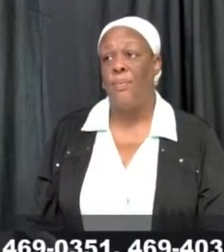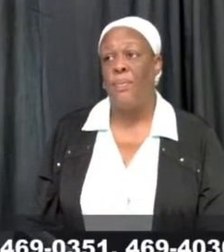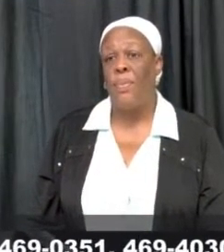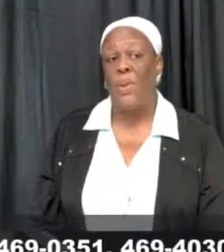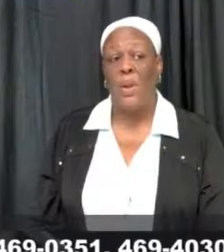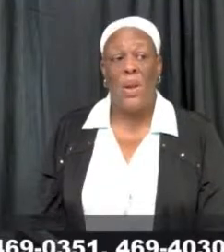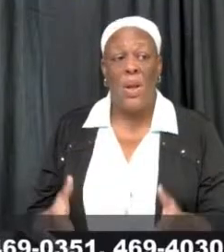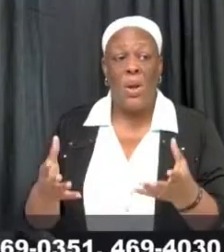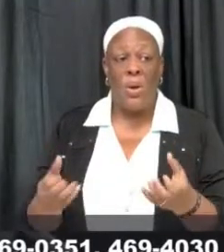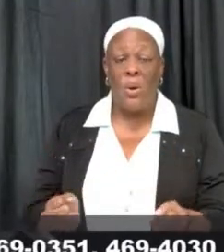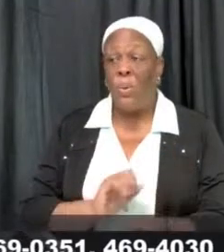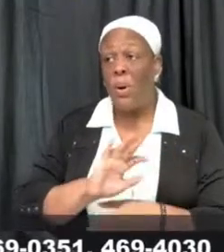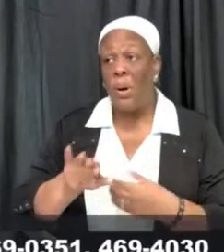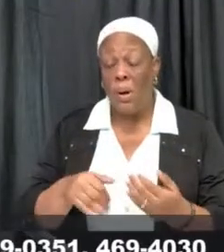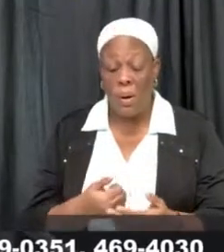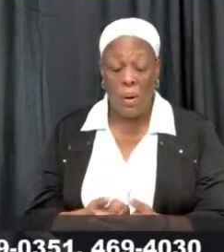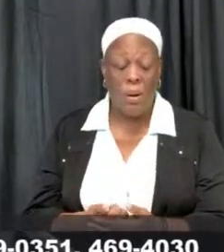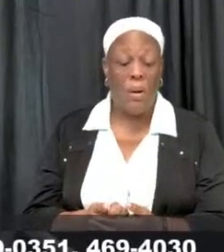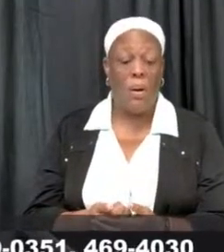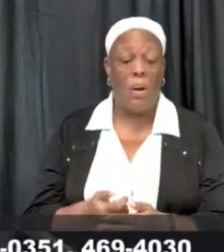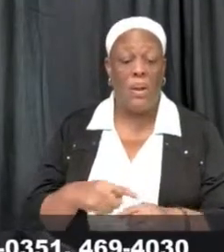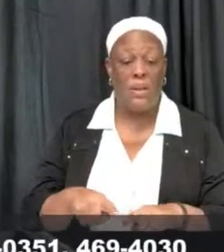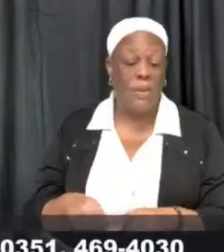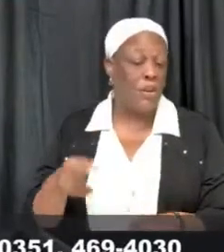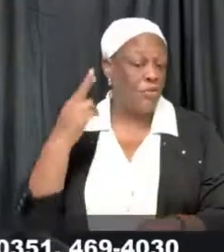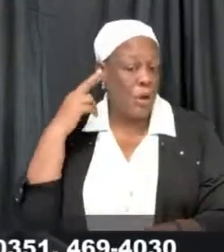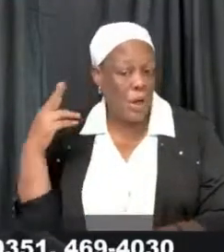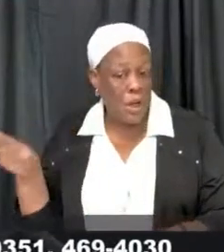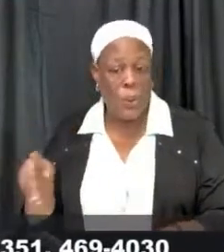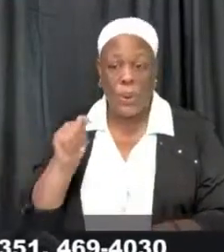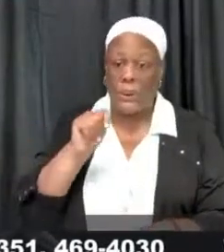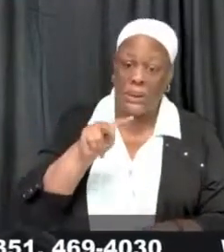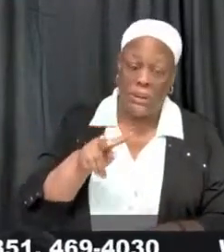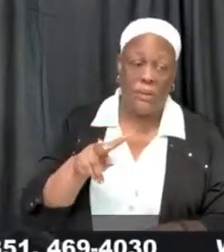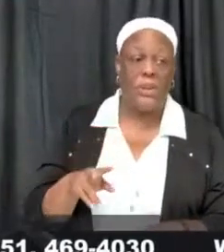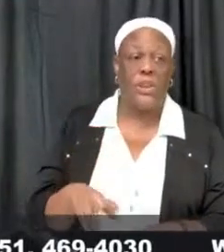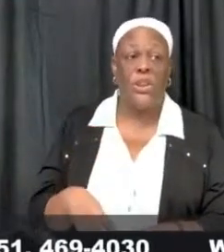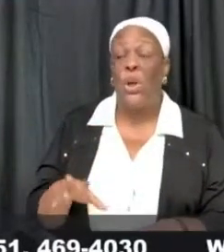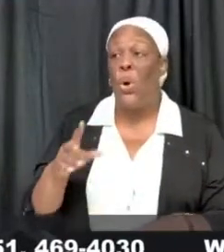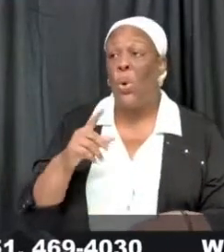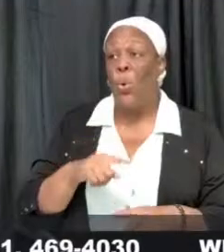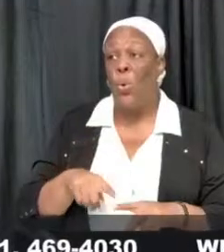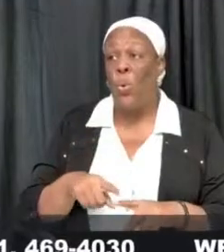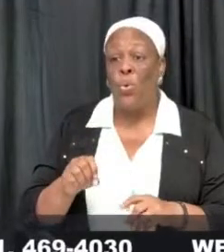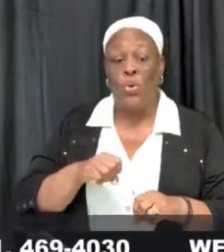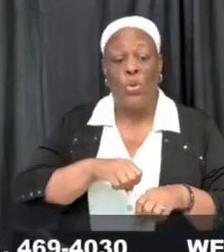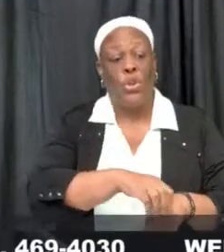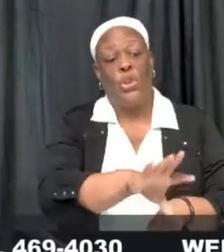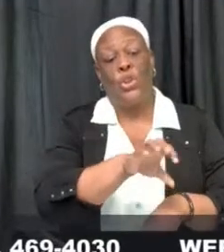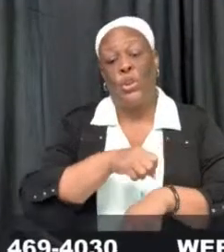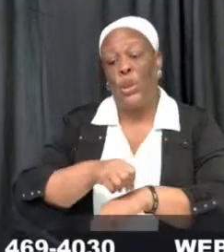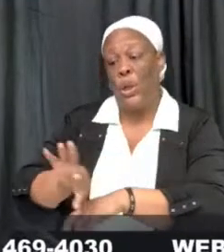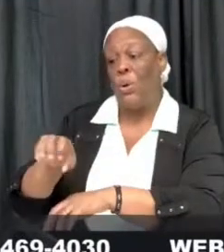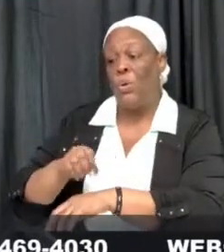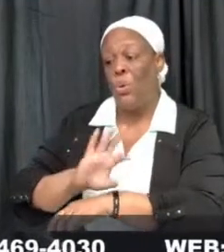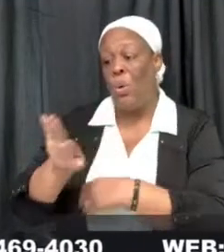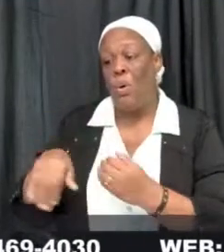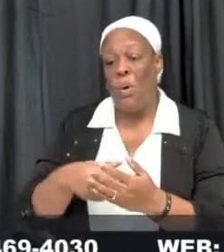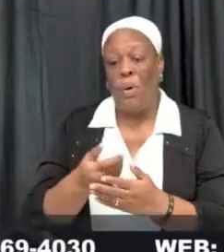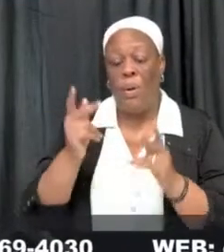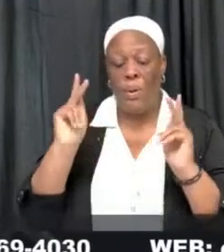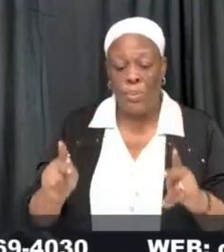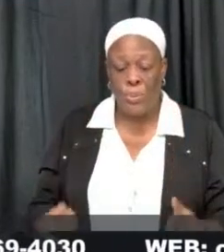to have media houses and organizations that disseminate information to the